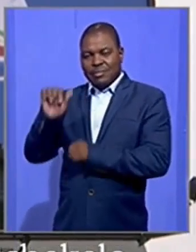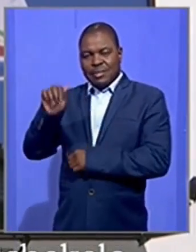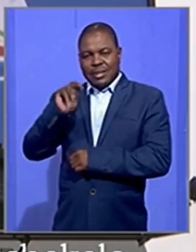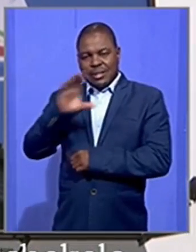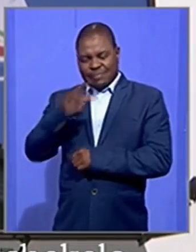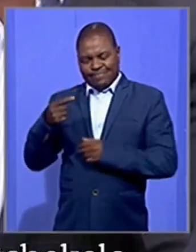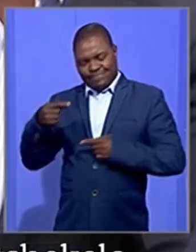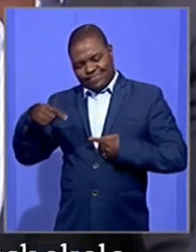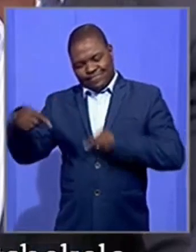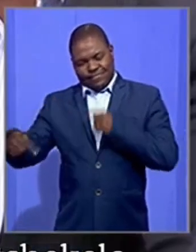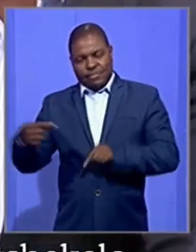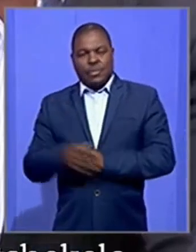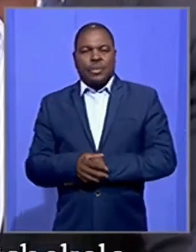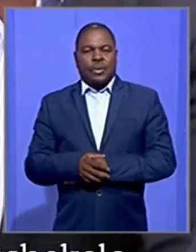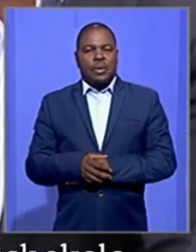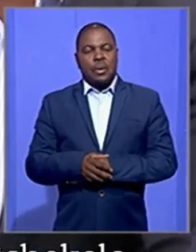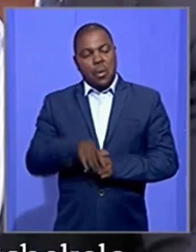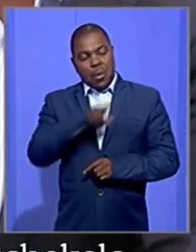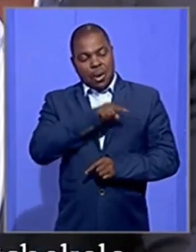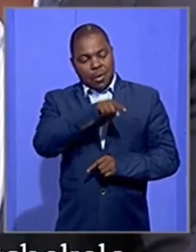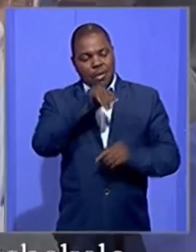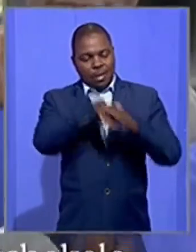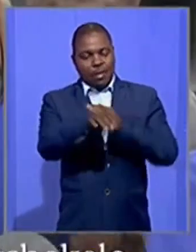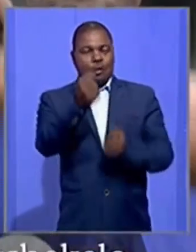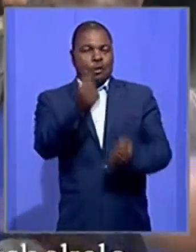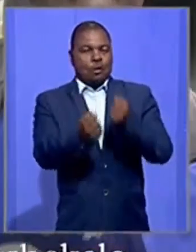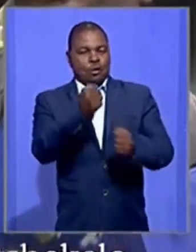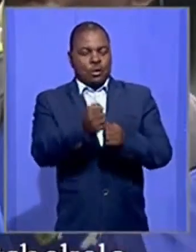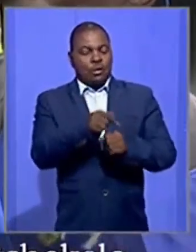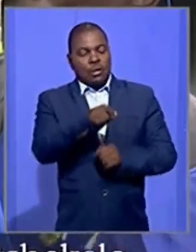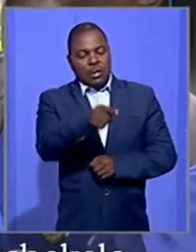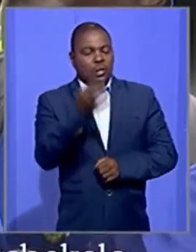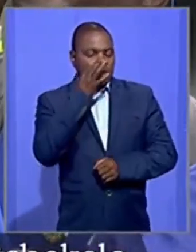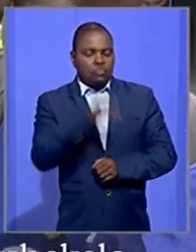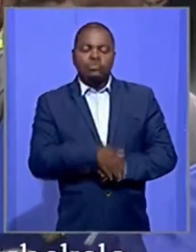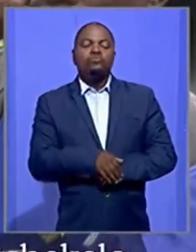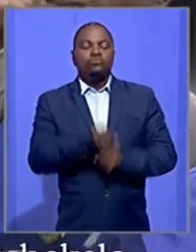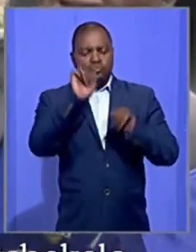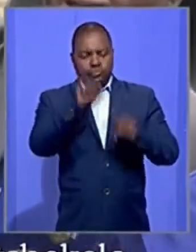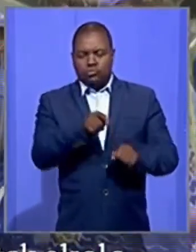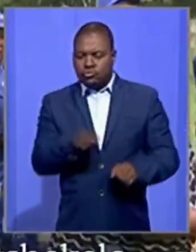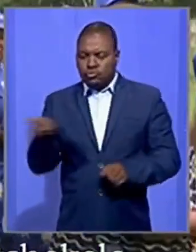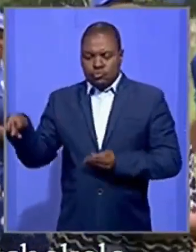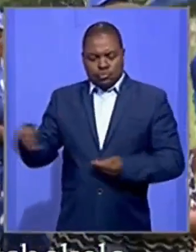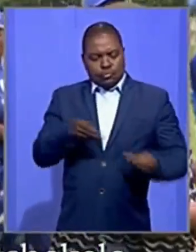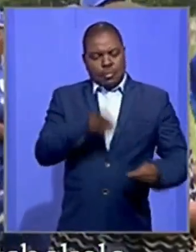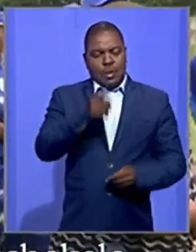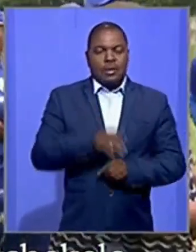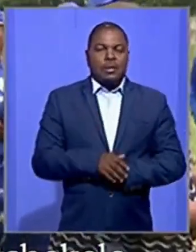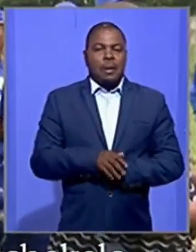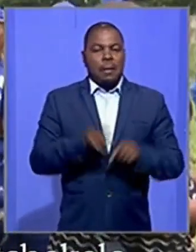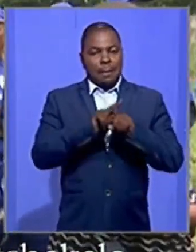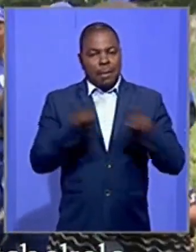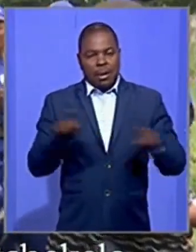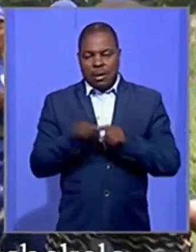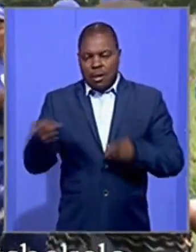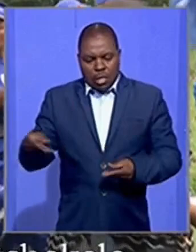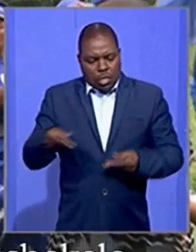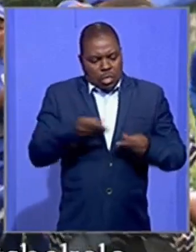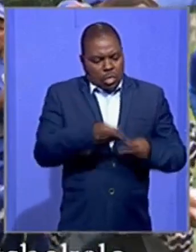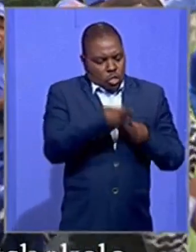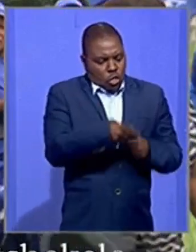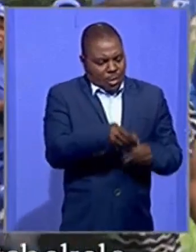Go latela phenyo ya yone ya go bona ditlankana tsa go thapiwa go ya ka boloko, lekoko ga le a kgotsofalela seo e se amogetseng,